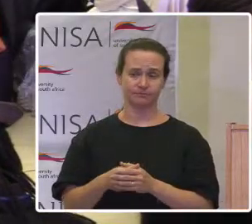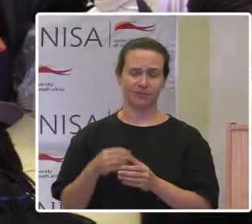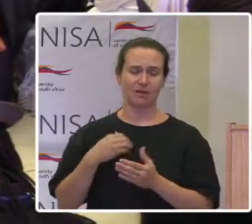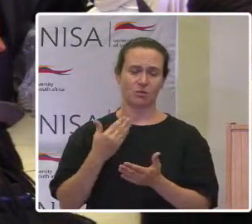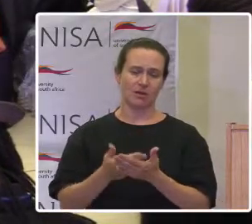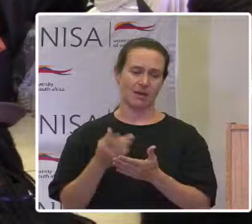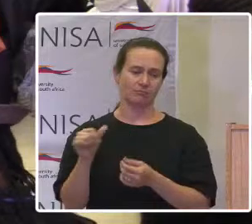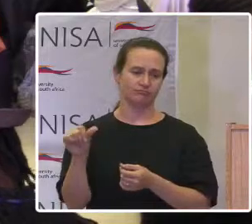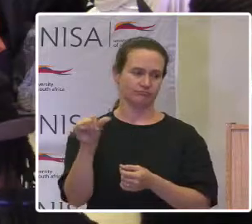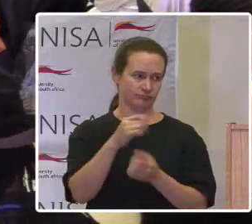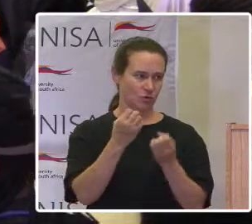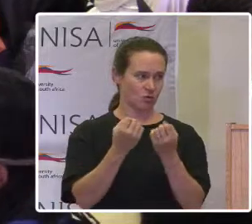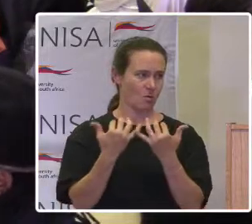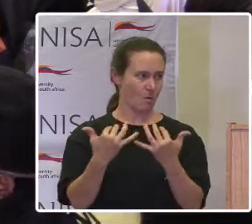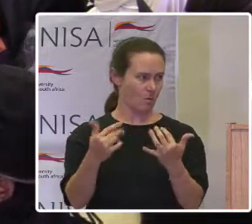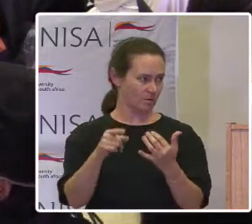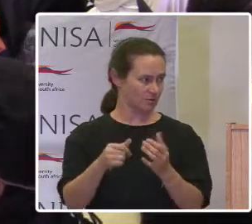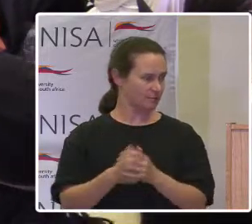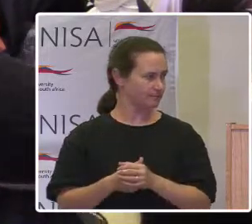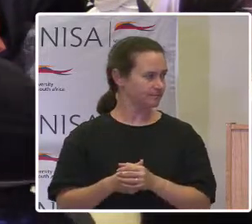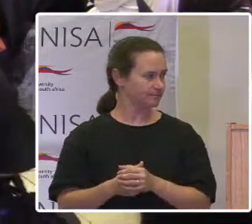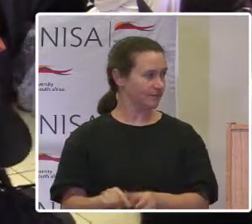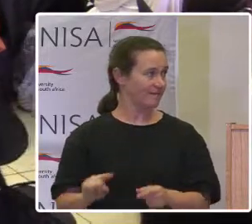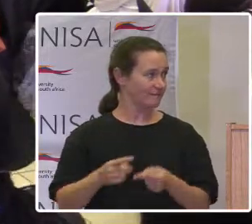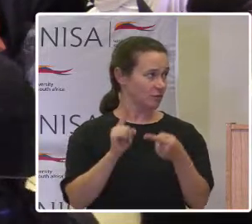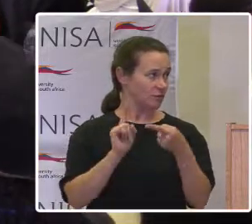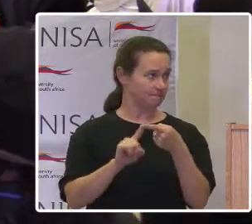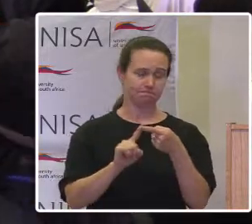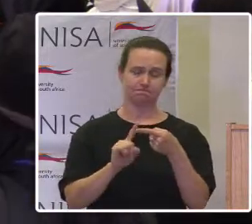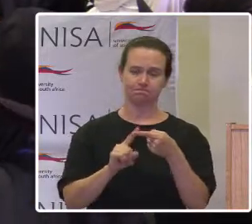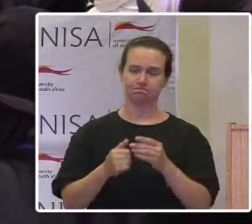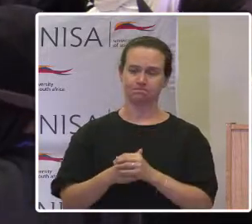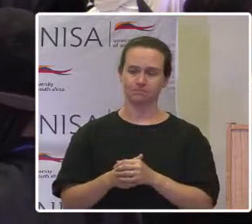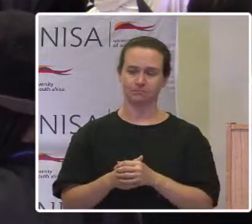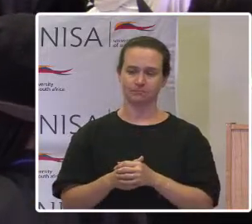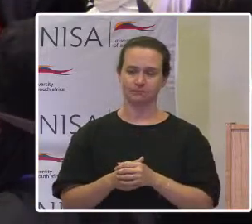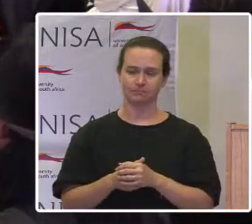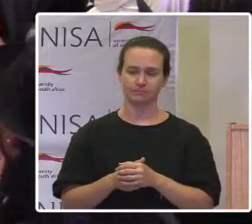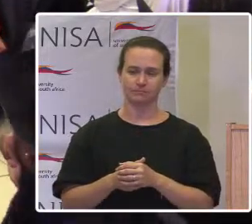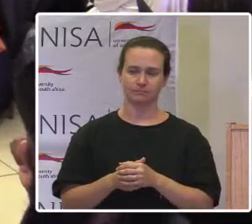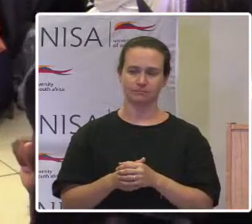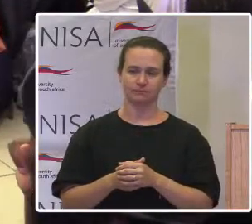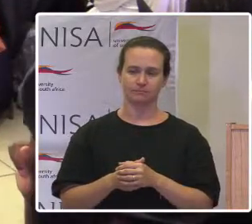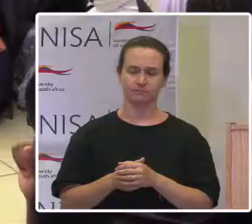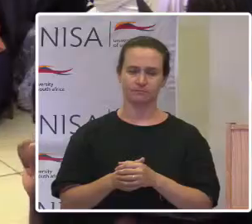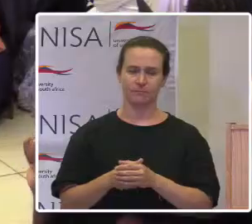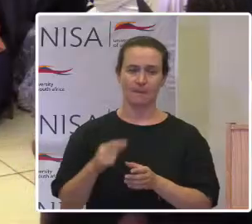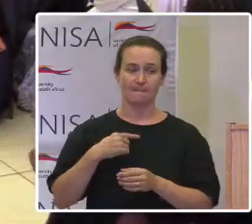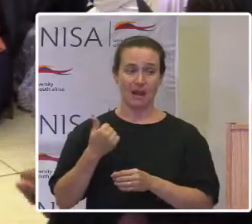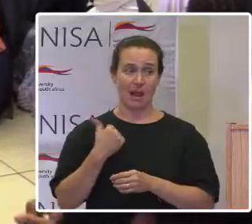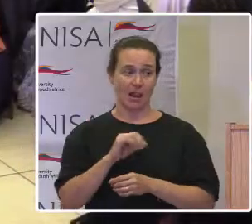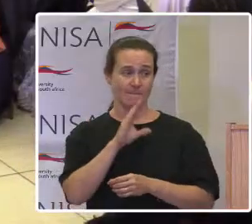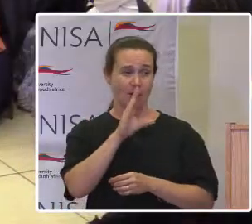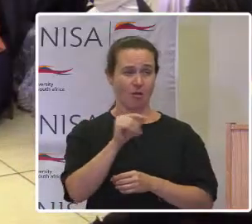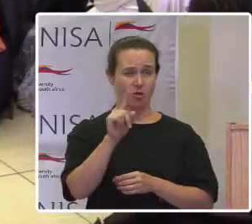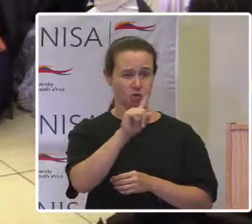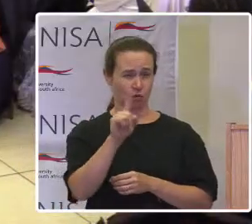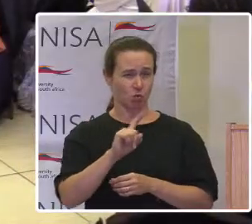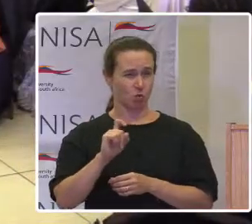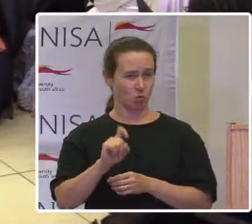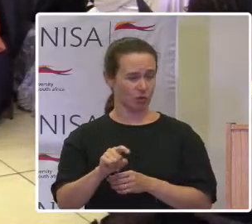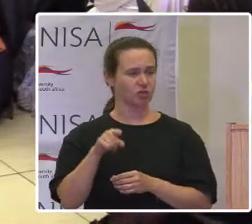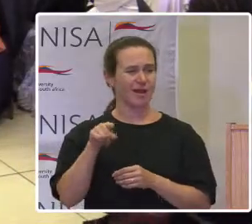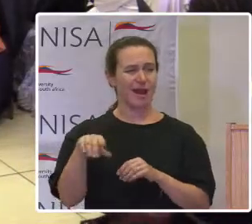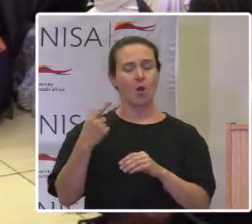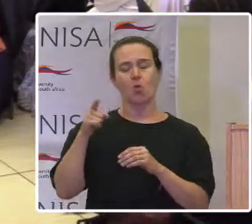come to the audience here. So the first one is, I want to ask a question regarding pace of clearing